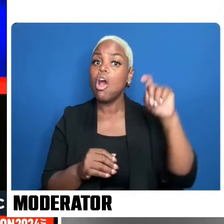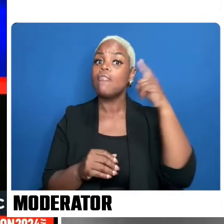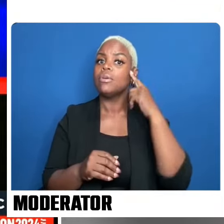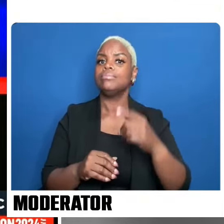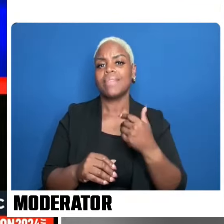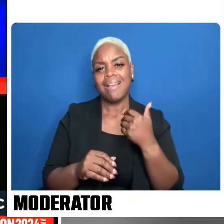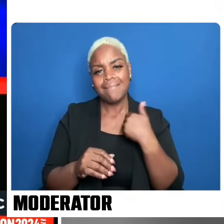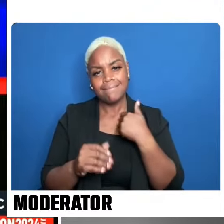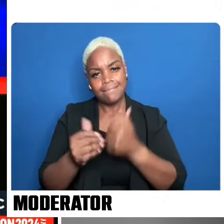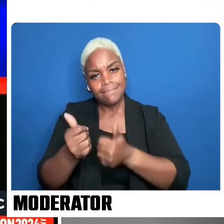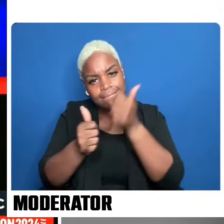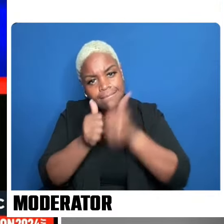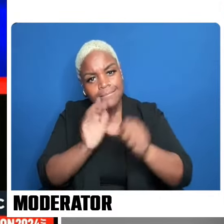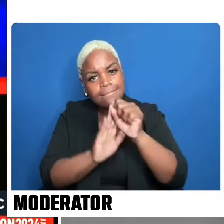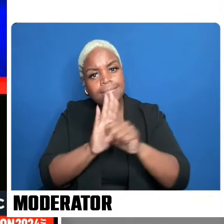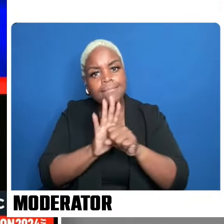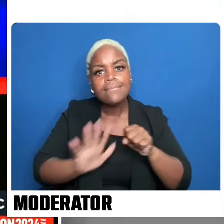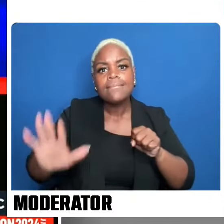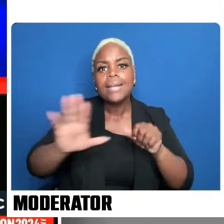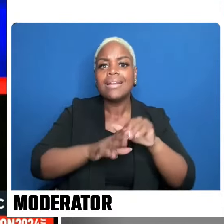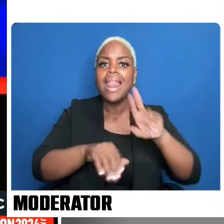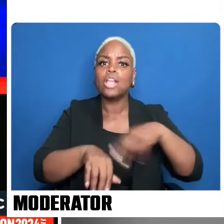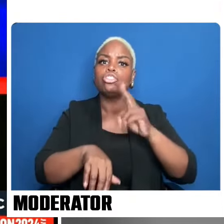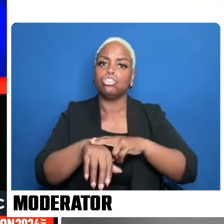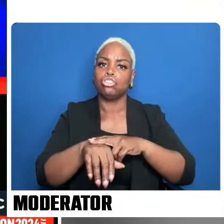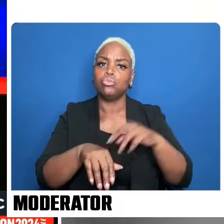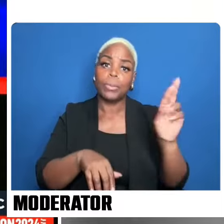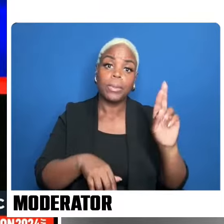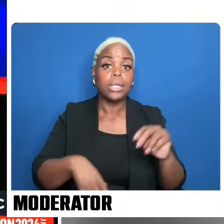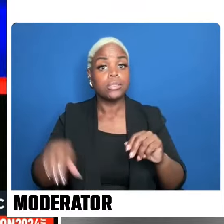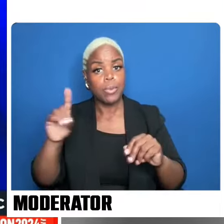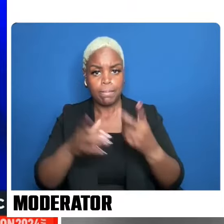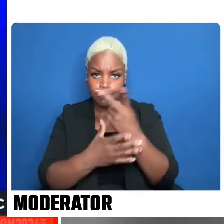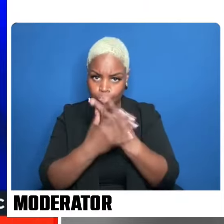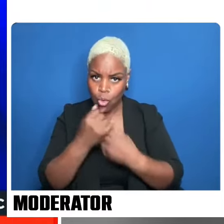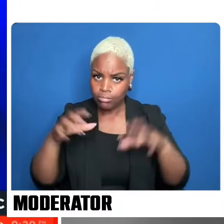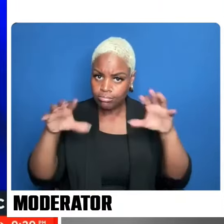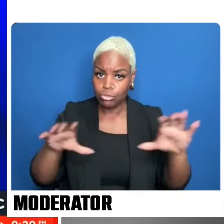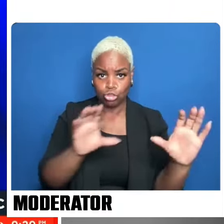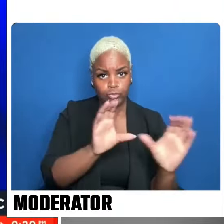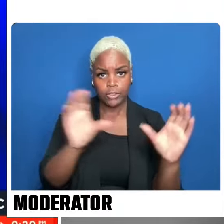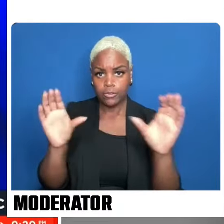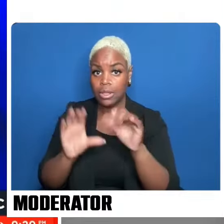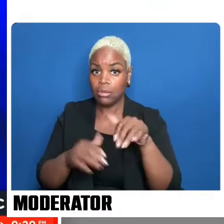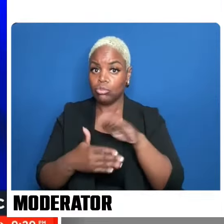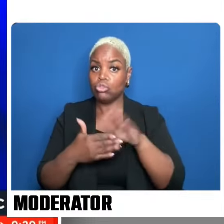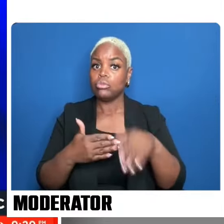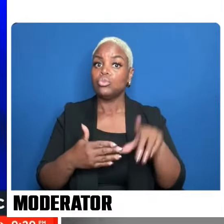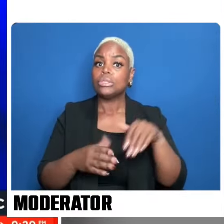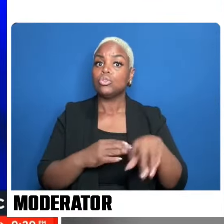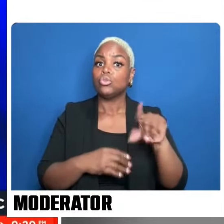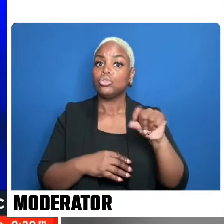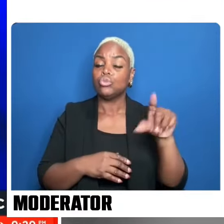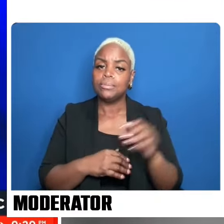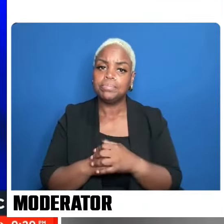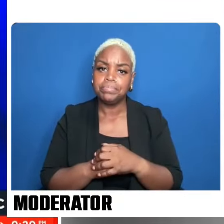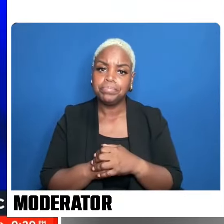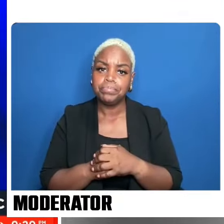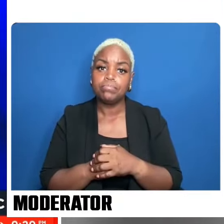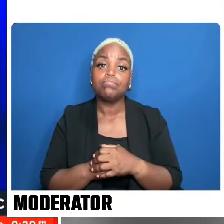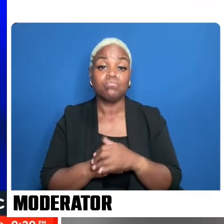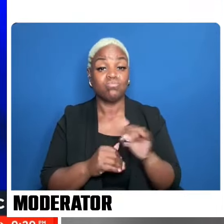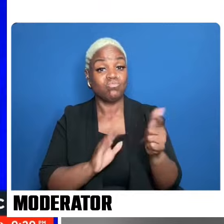certified the 2020 election results and sent a legal slate of electors to Congress for January 6th.